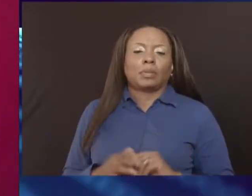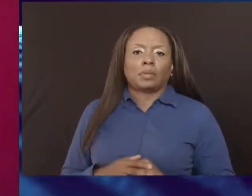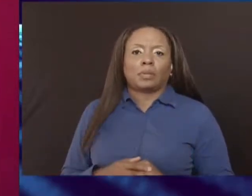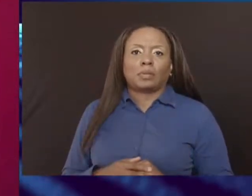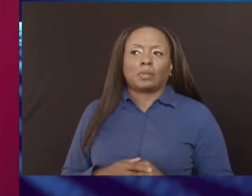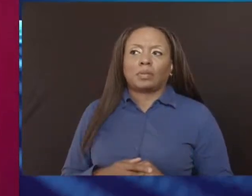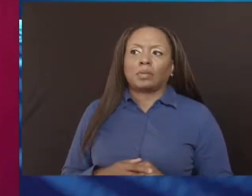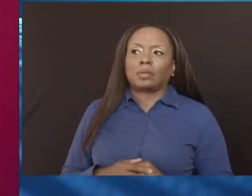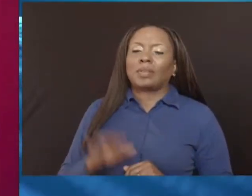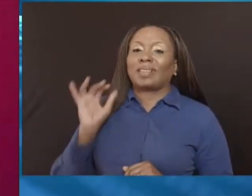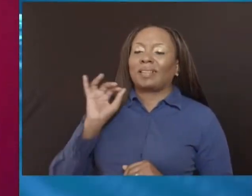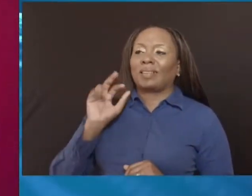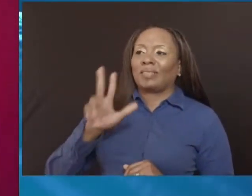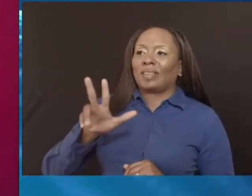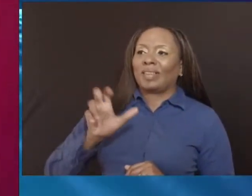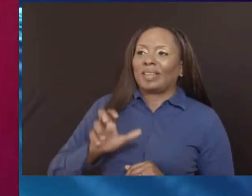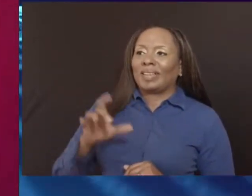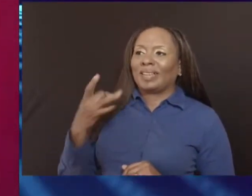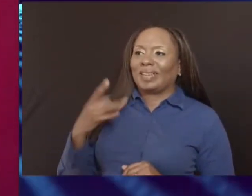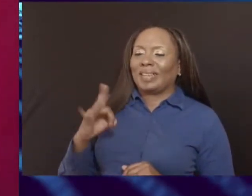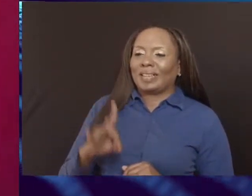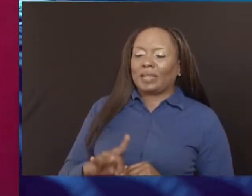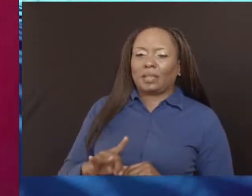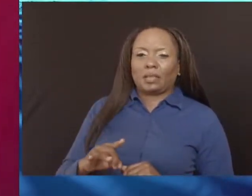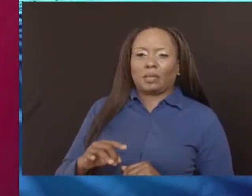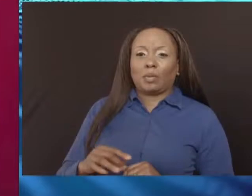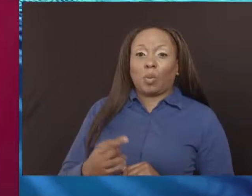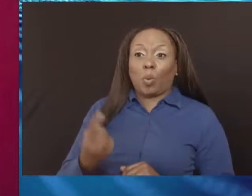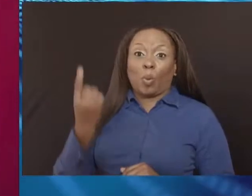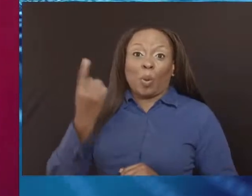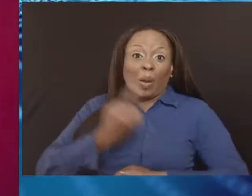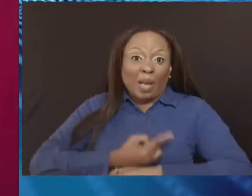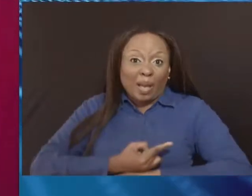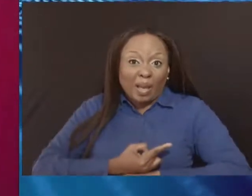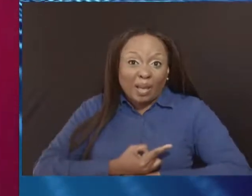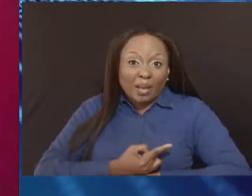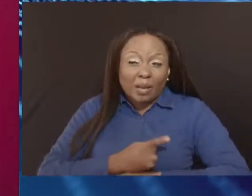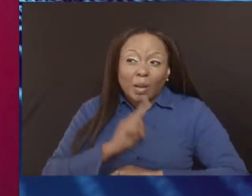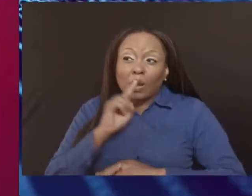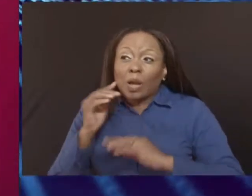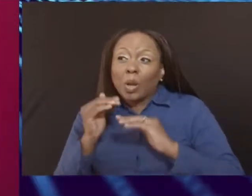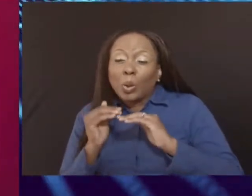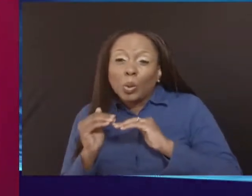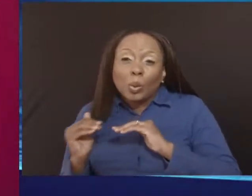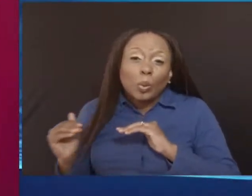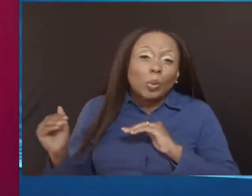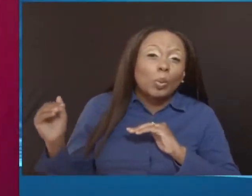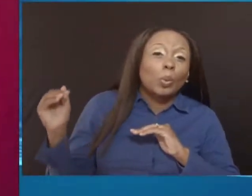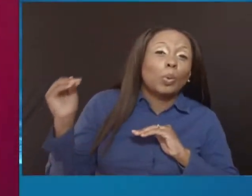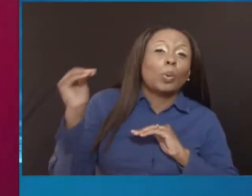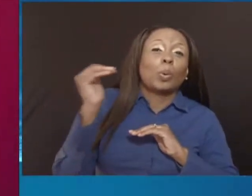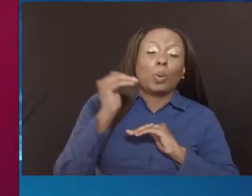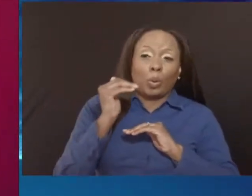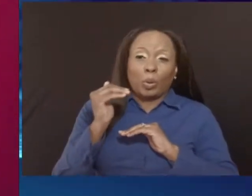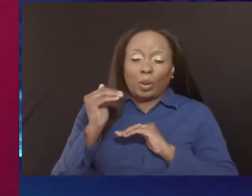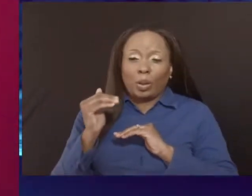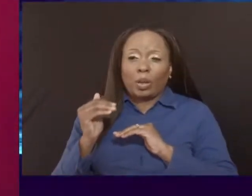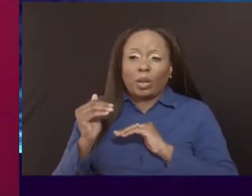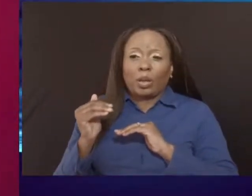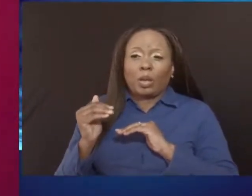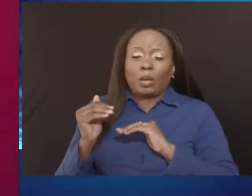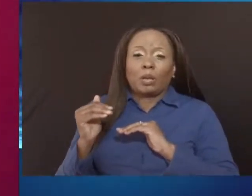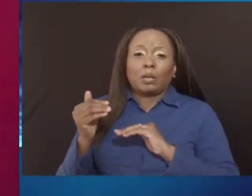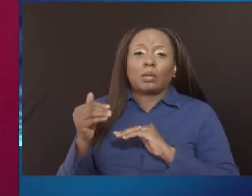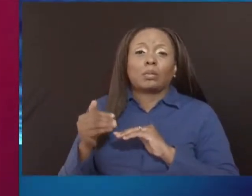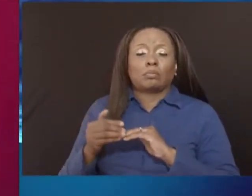is 318 cases in a one-day period, which was significantly higher than the 207 daily case average